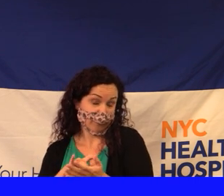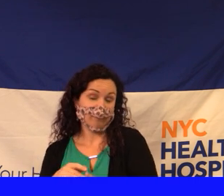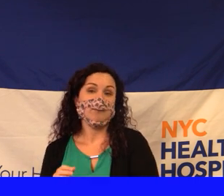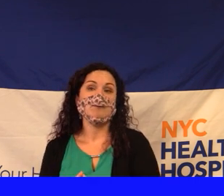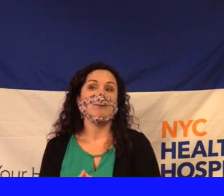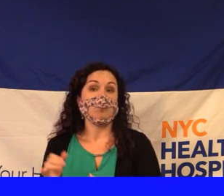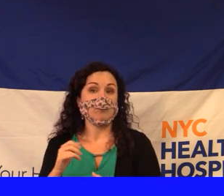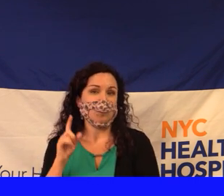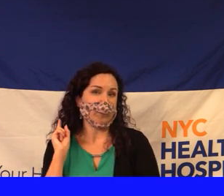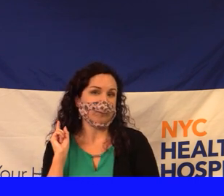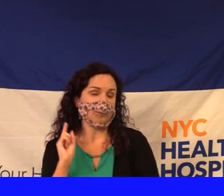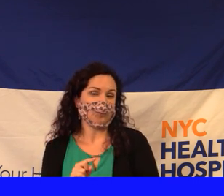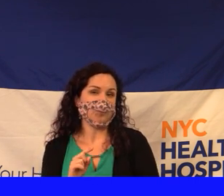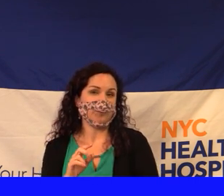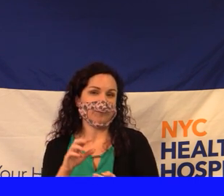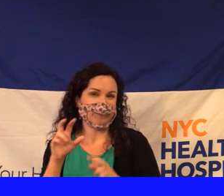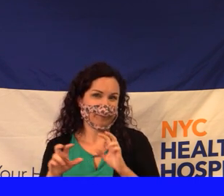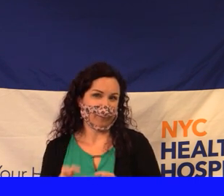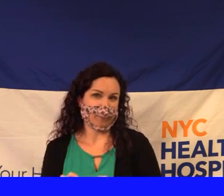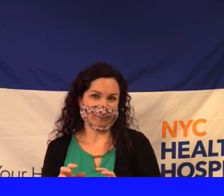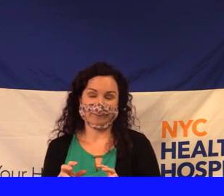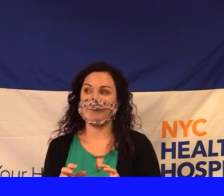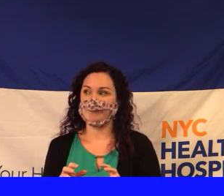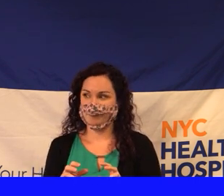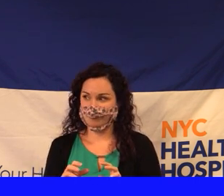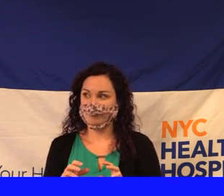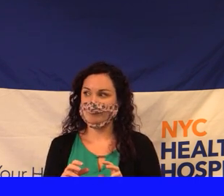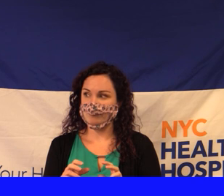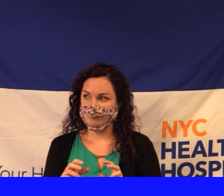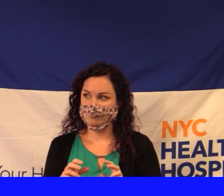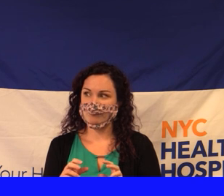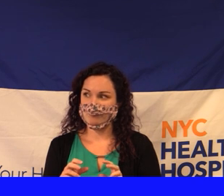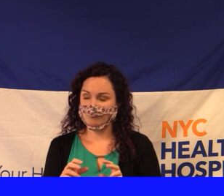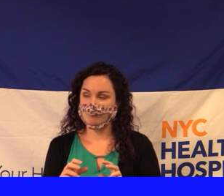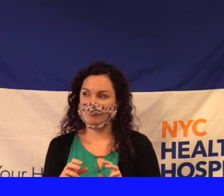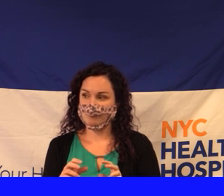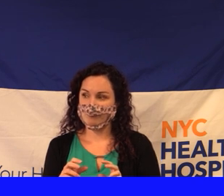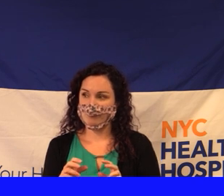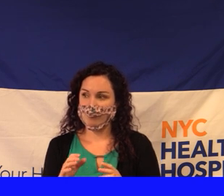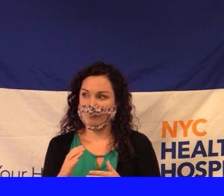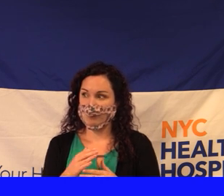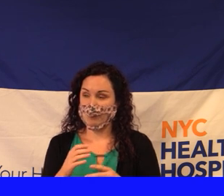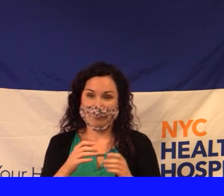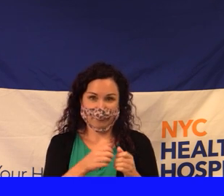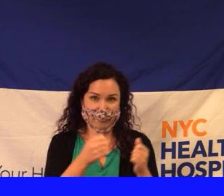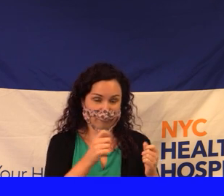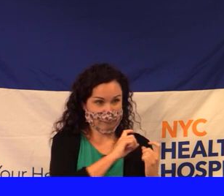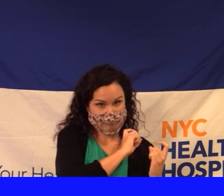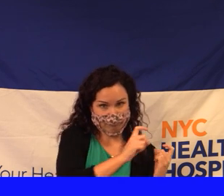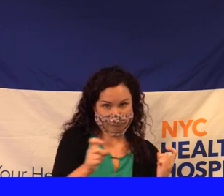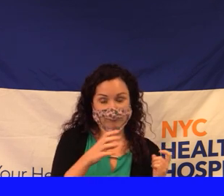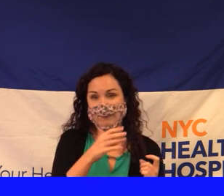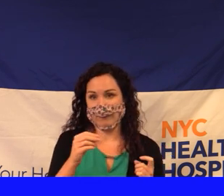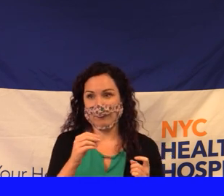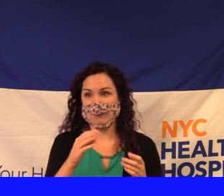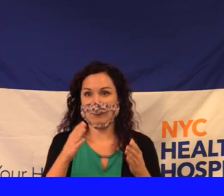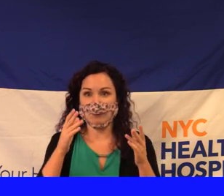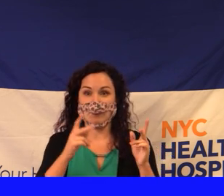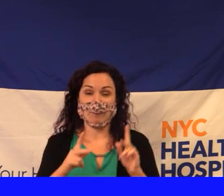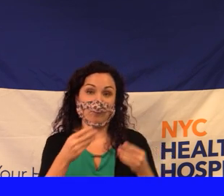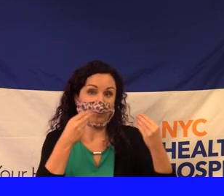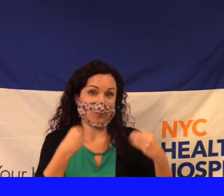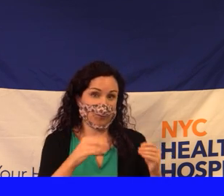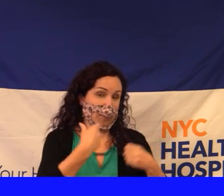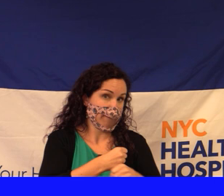we want to reduce the medication stockouts through this seamless interface between the dispensing cabinets and the distributor. So we want to